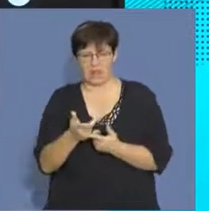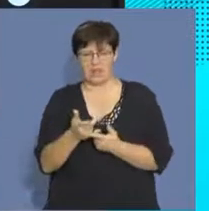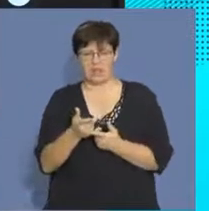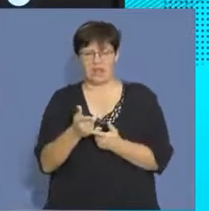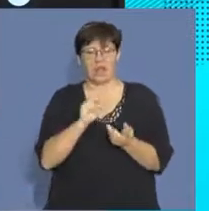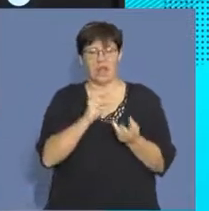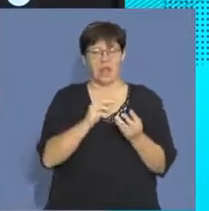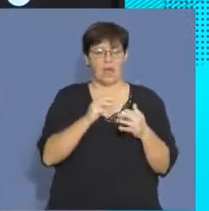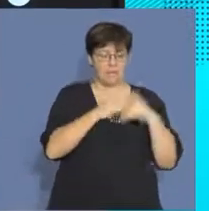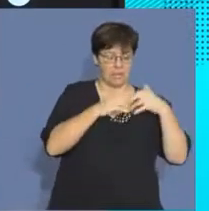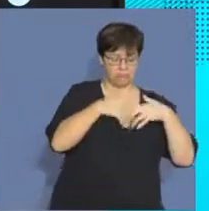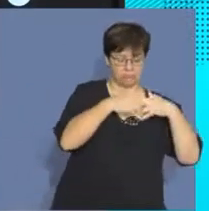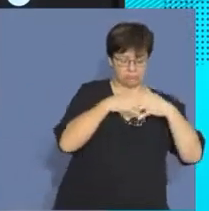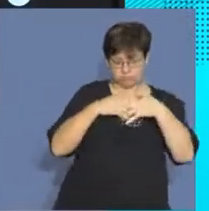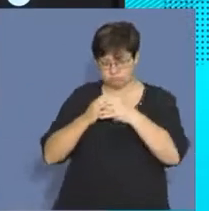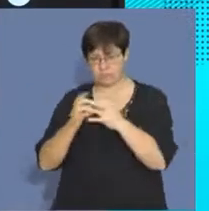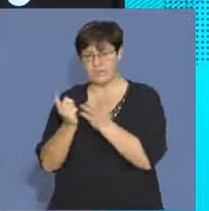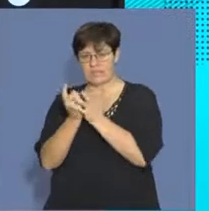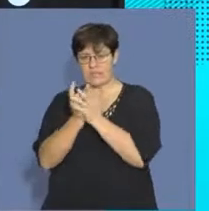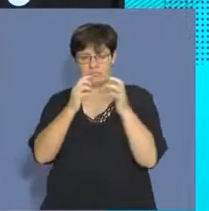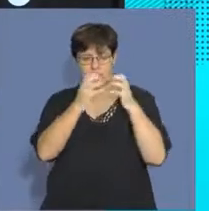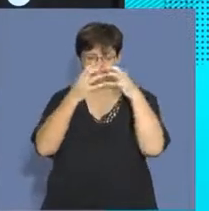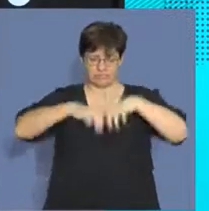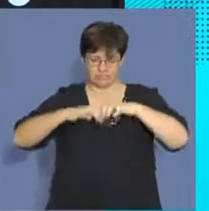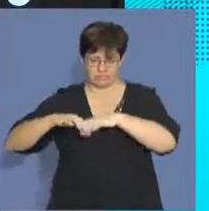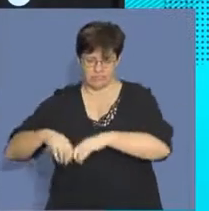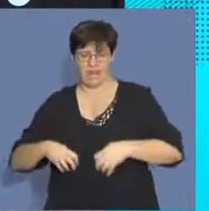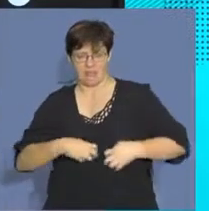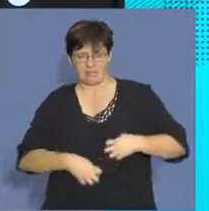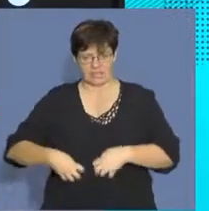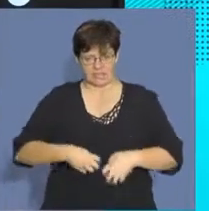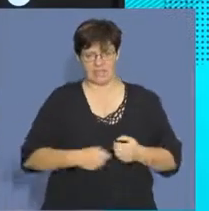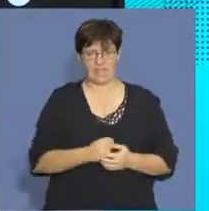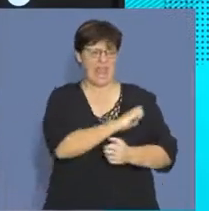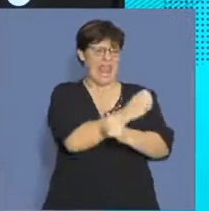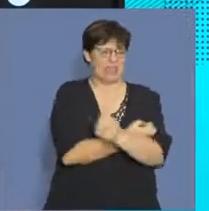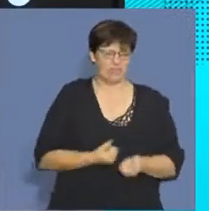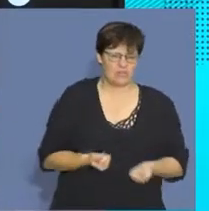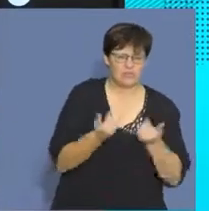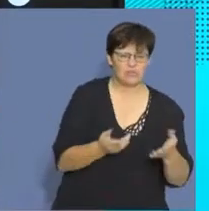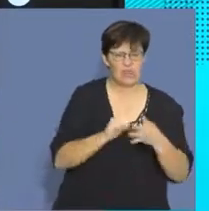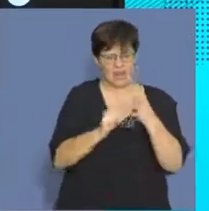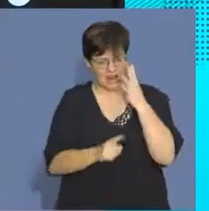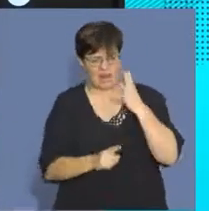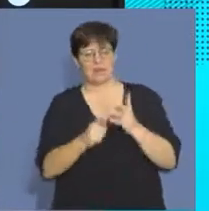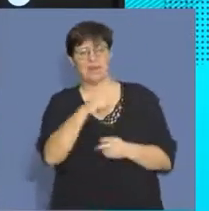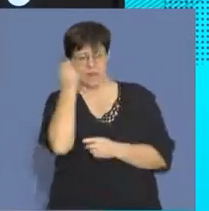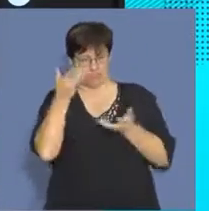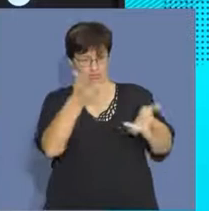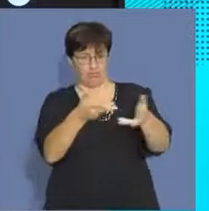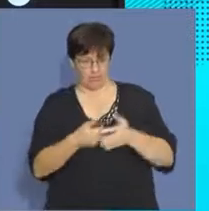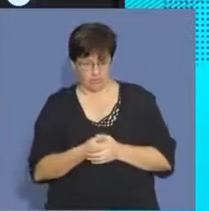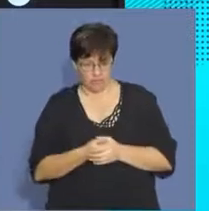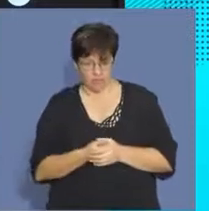down reactions, those that are involved in digestion, production of energy, are all called metabolism. So